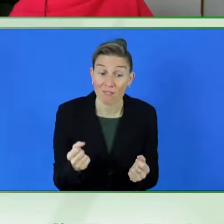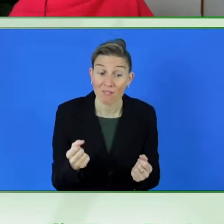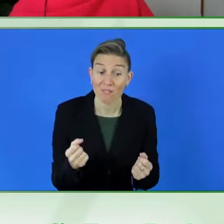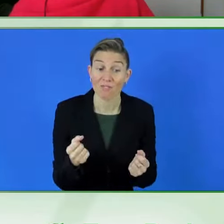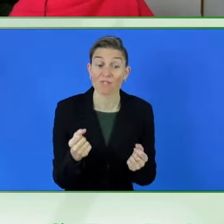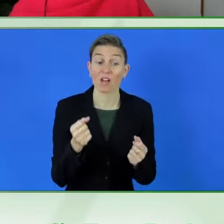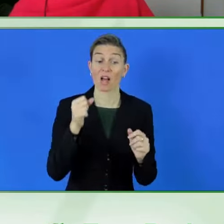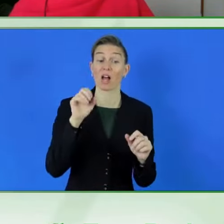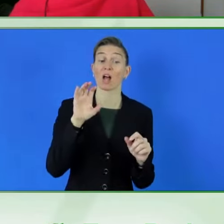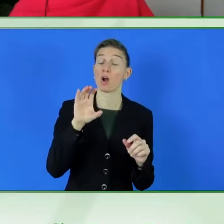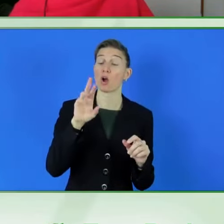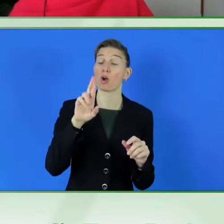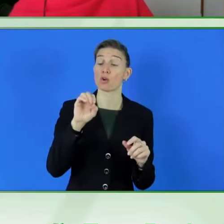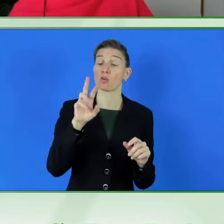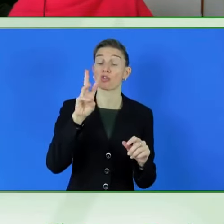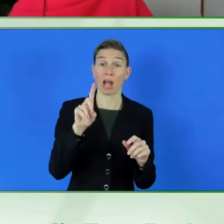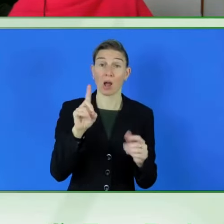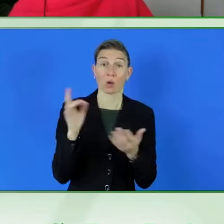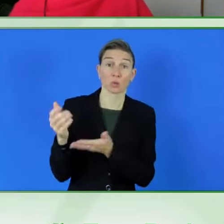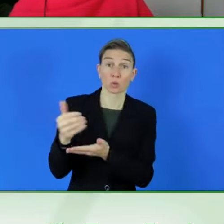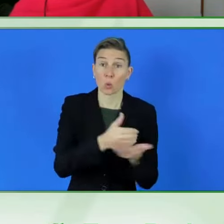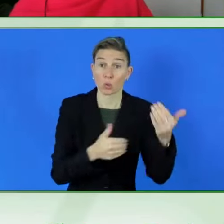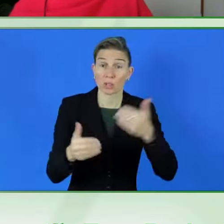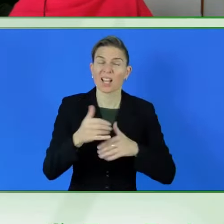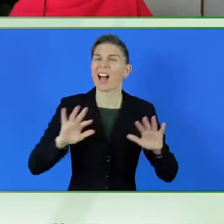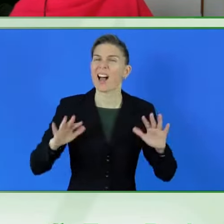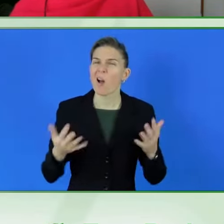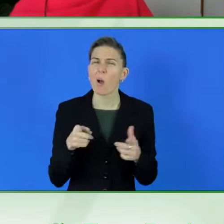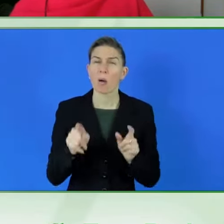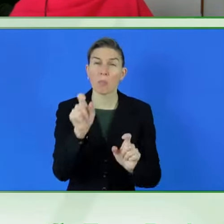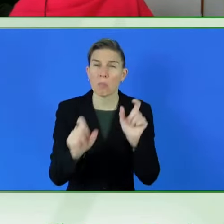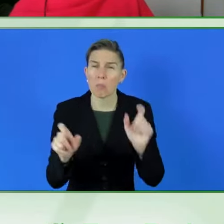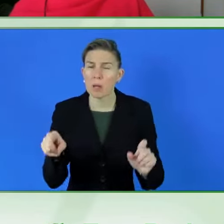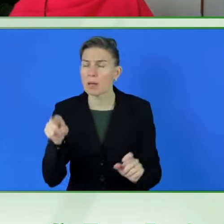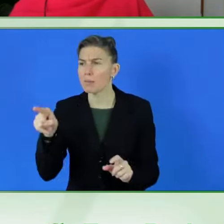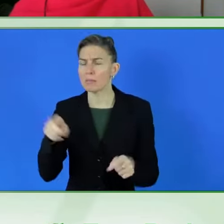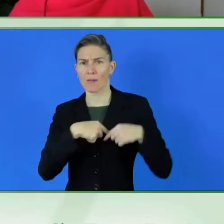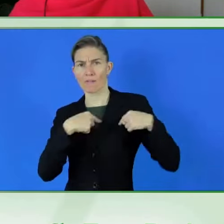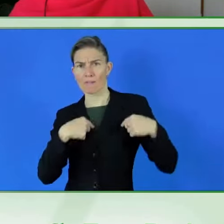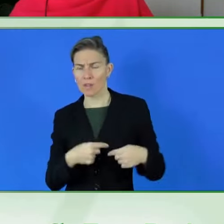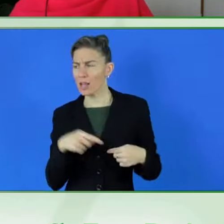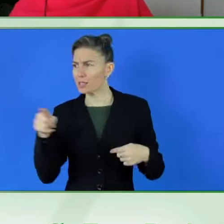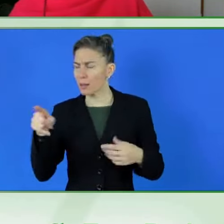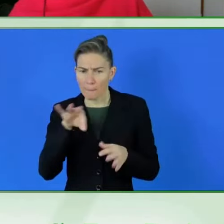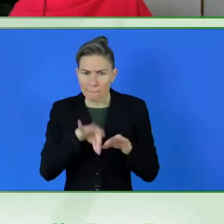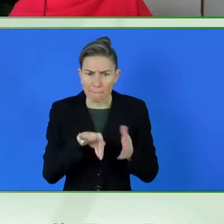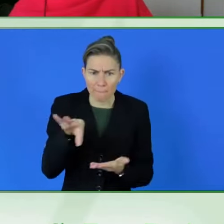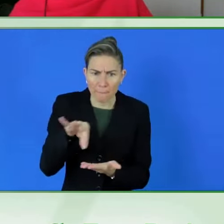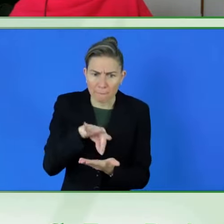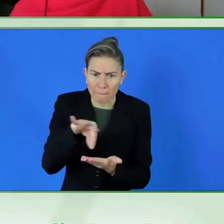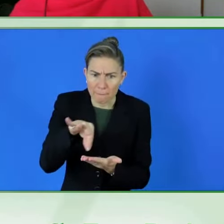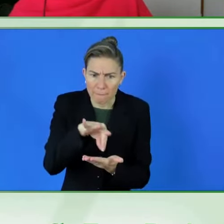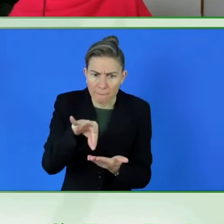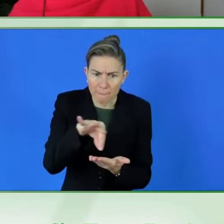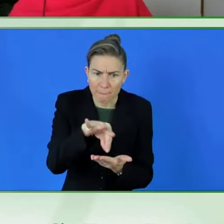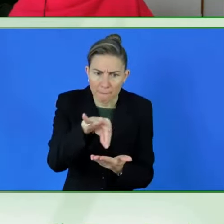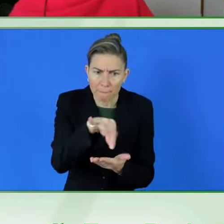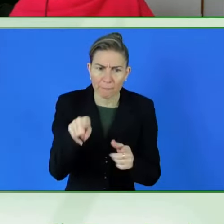mapping. We are planning on developing a curriculum for mapping of roads with the University of